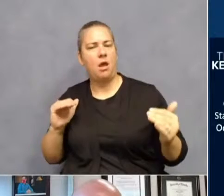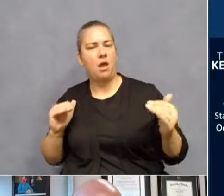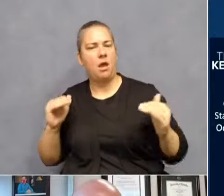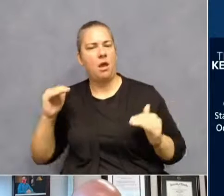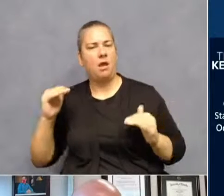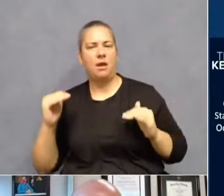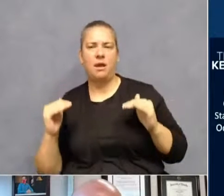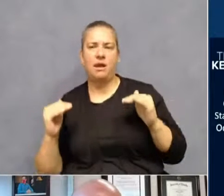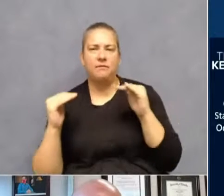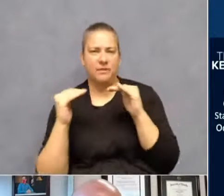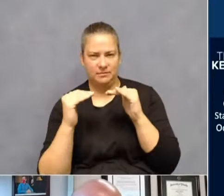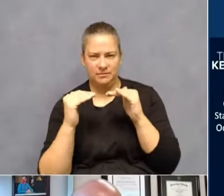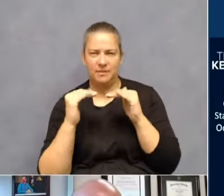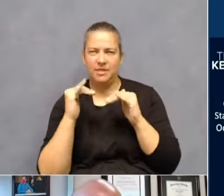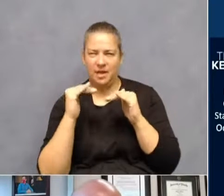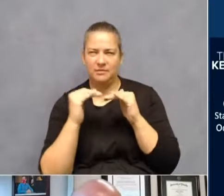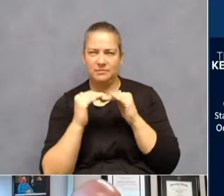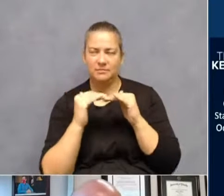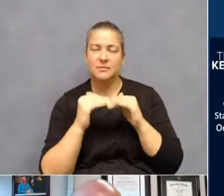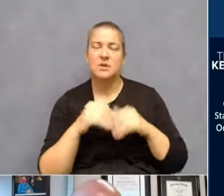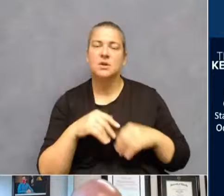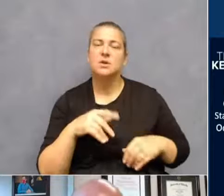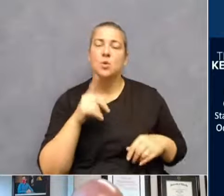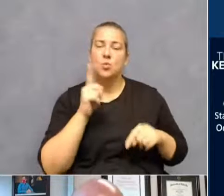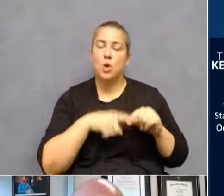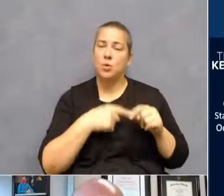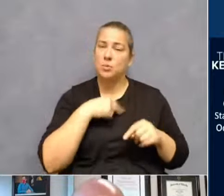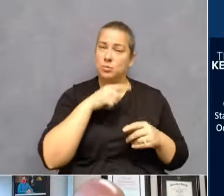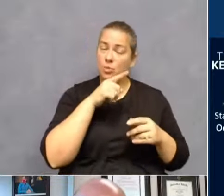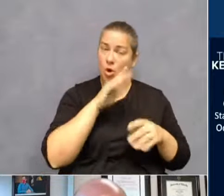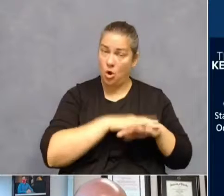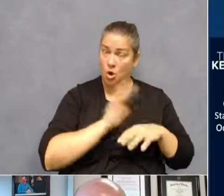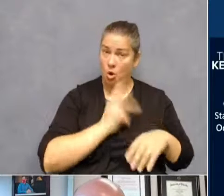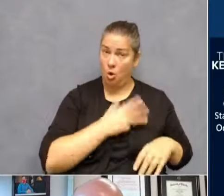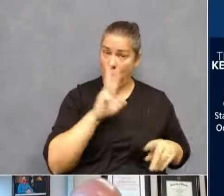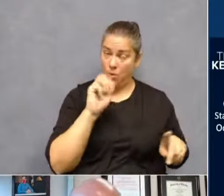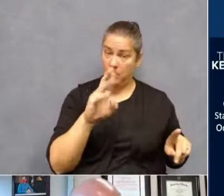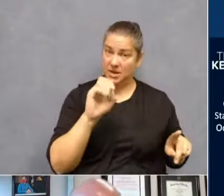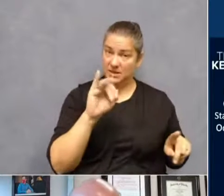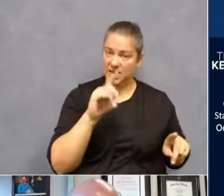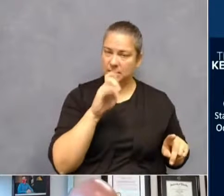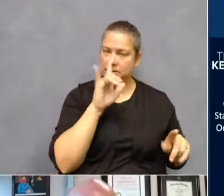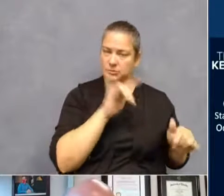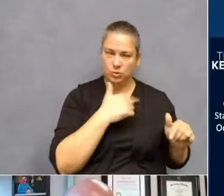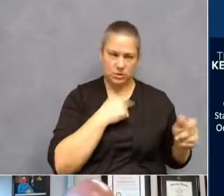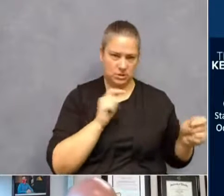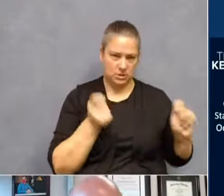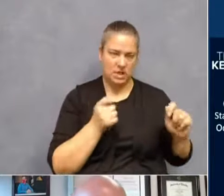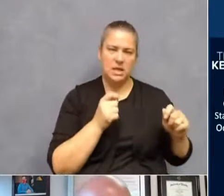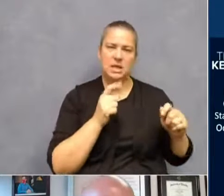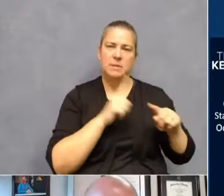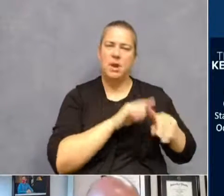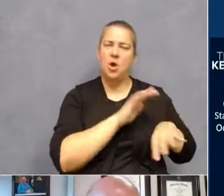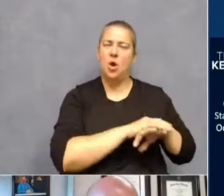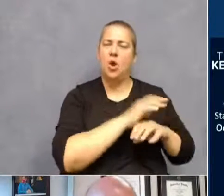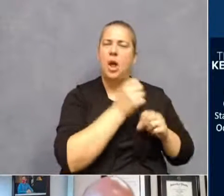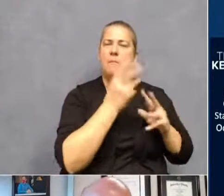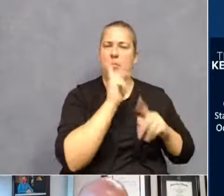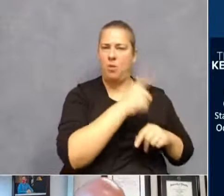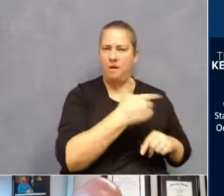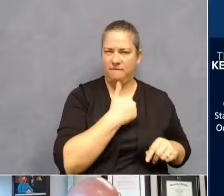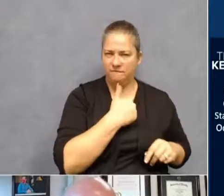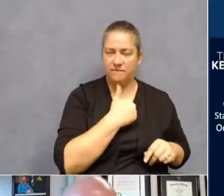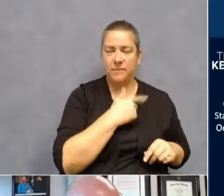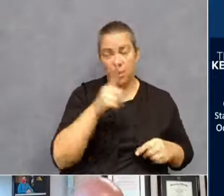the incidence rate map we publish on our website. And so you can see New York, which had been hit very hard in the very